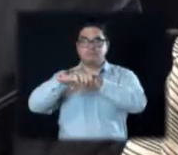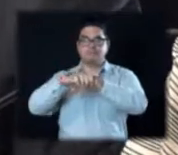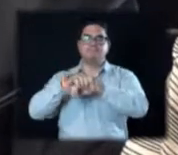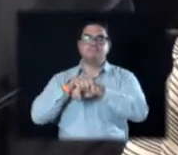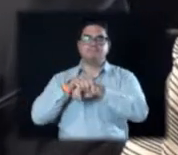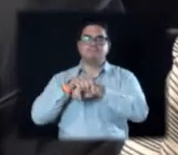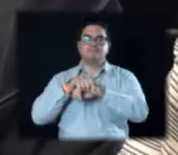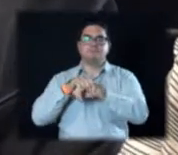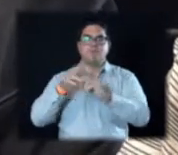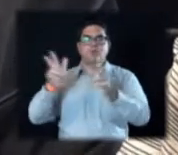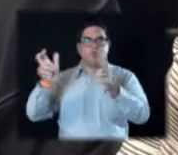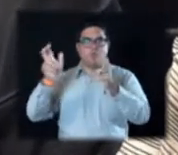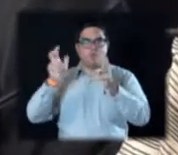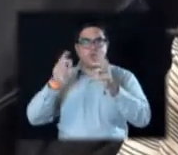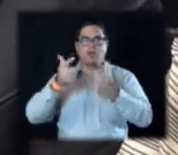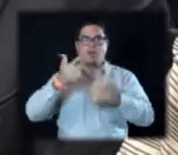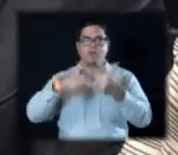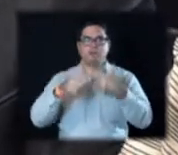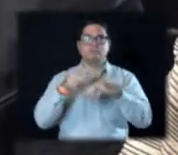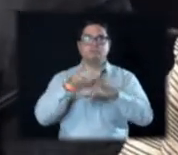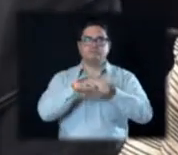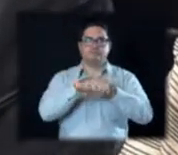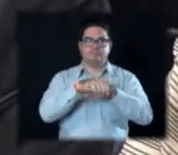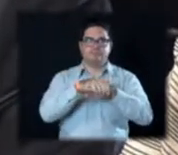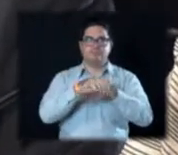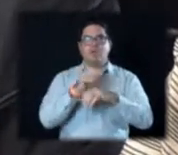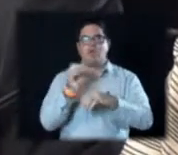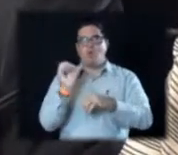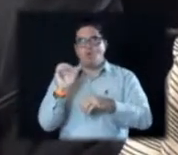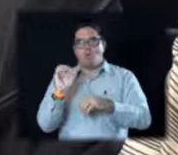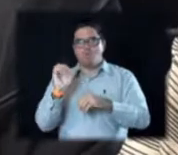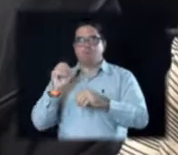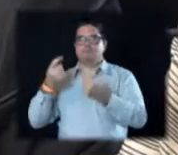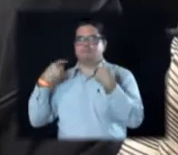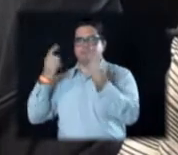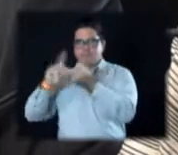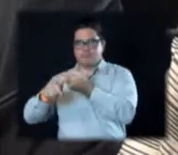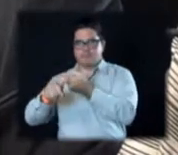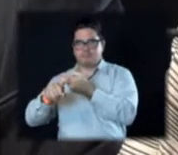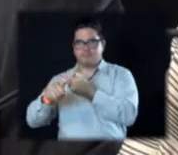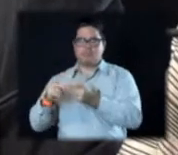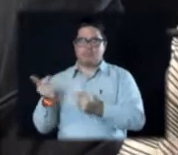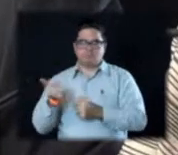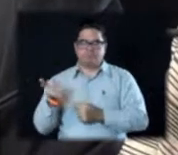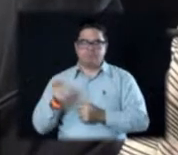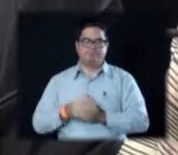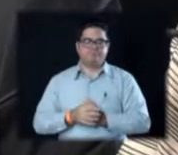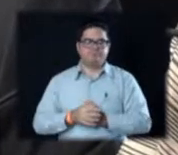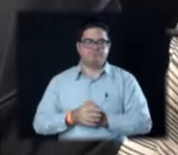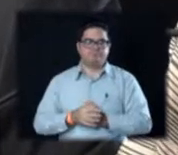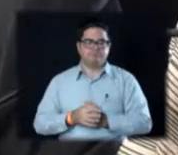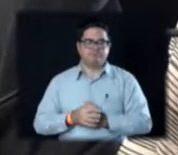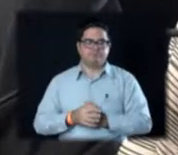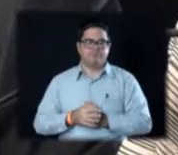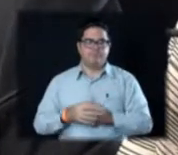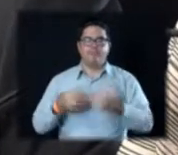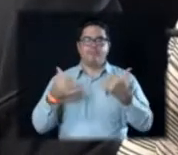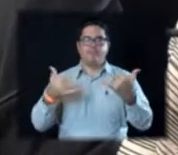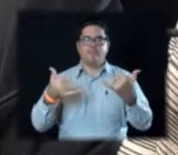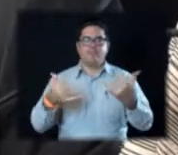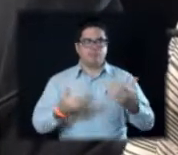the Spanish website, you will hear the simultaneous translation. Now let me begin by turning to our